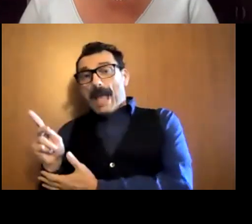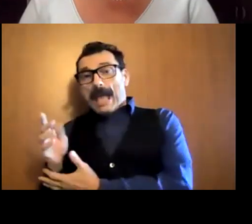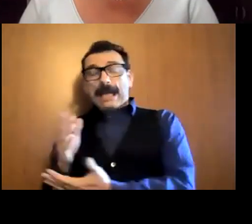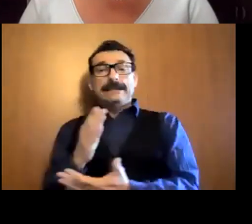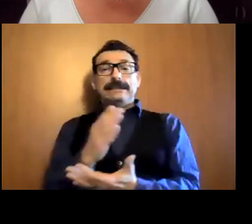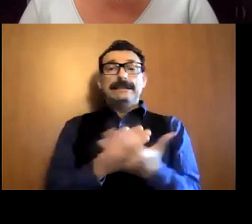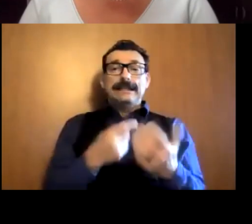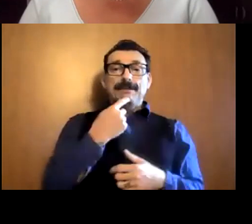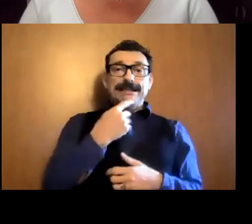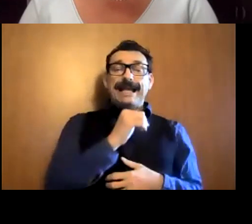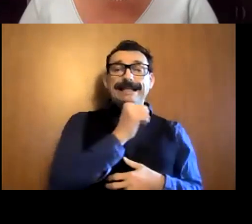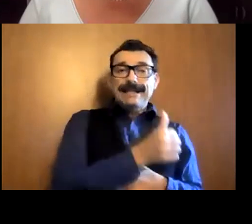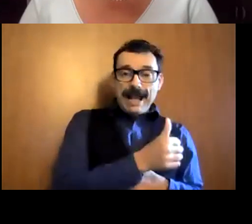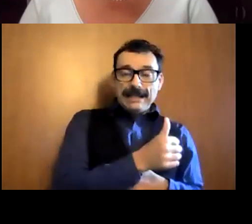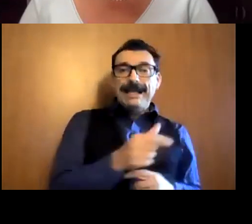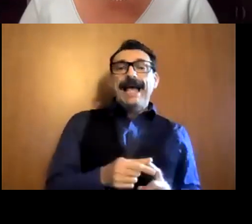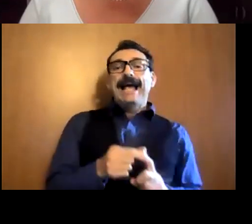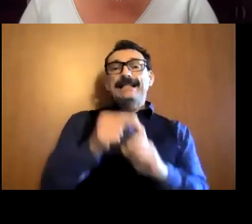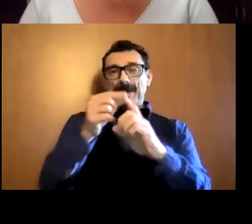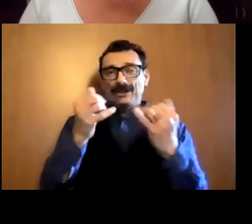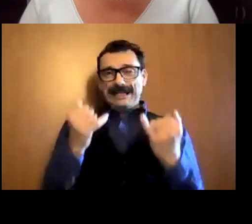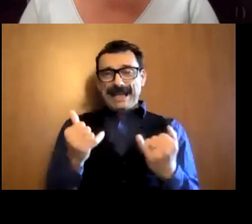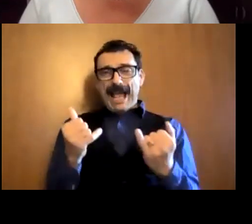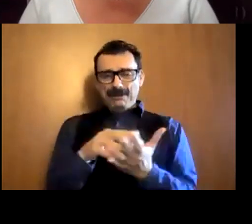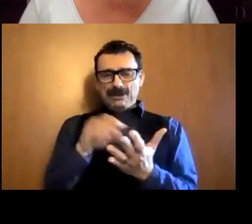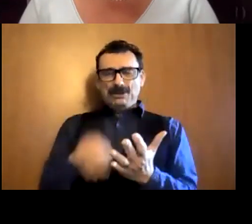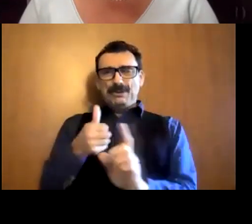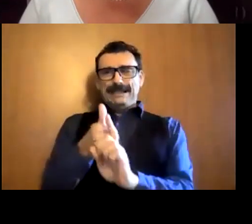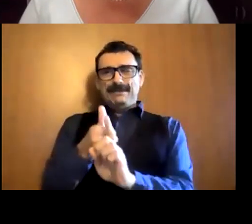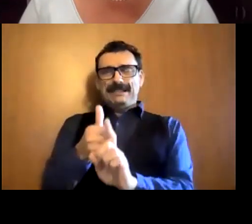feel socially isolated, separated from family and friends?